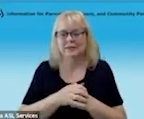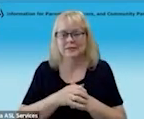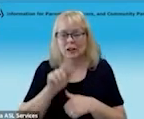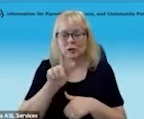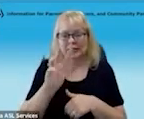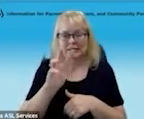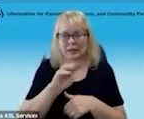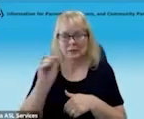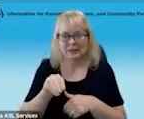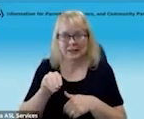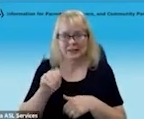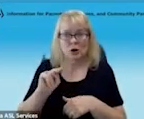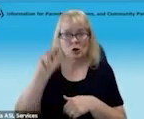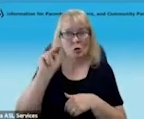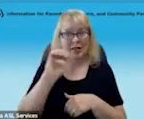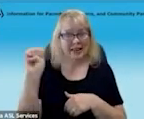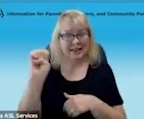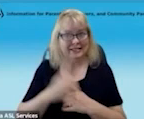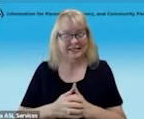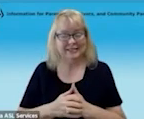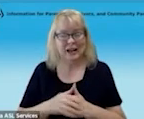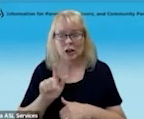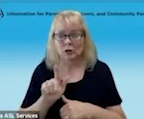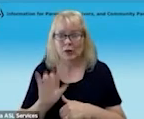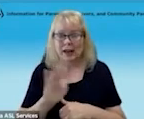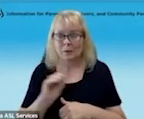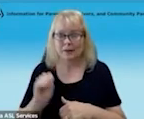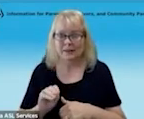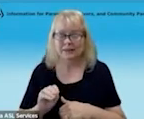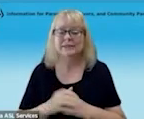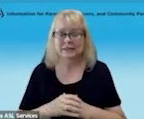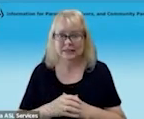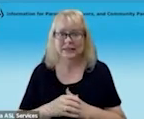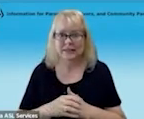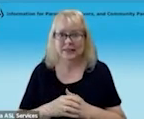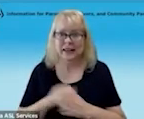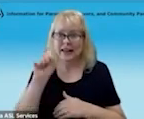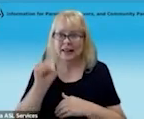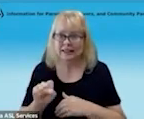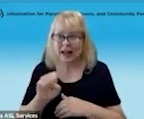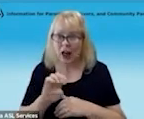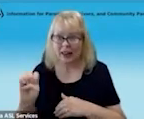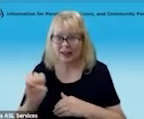you? We have 25% of the audience from the Midwest,